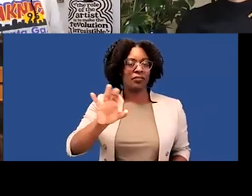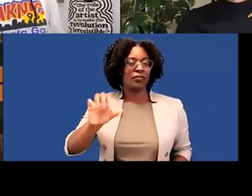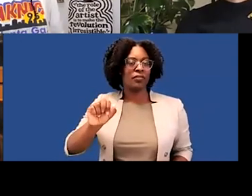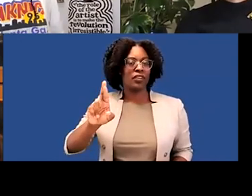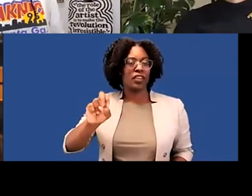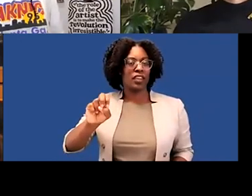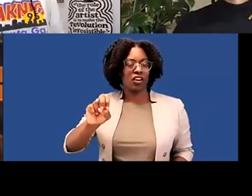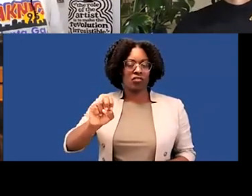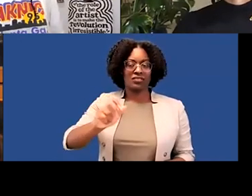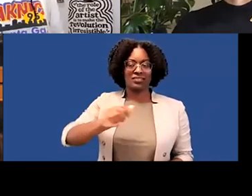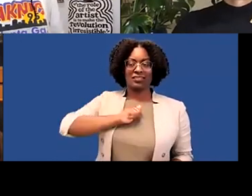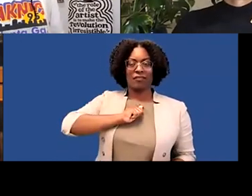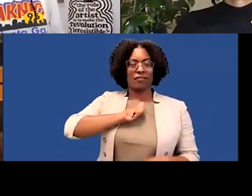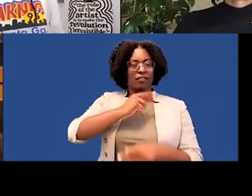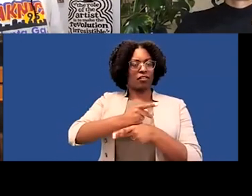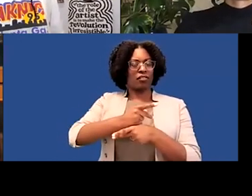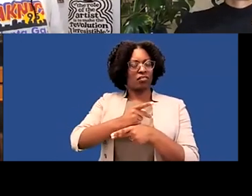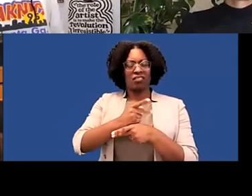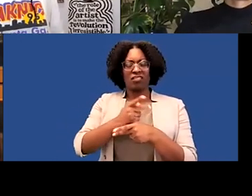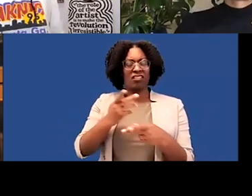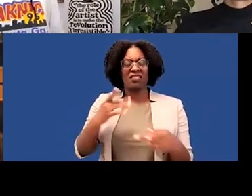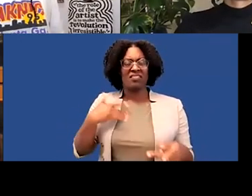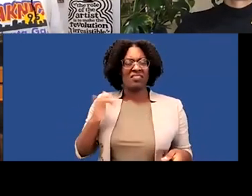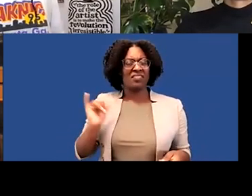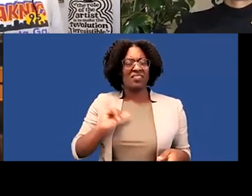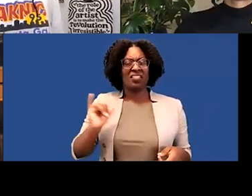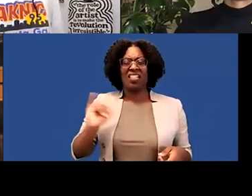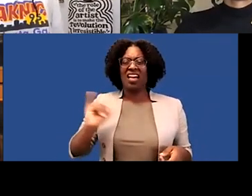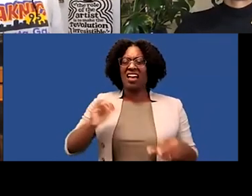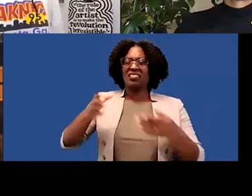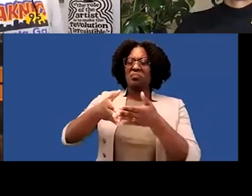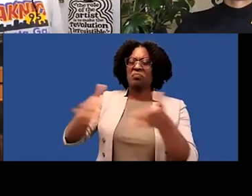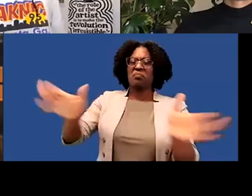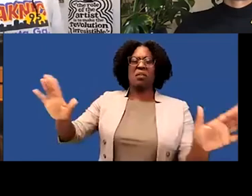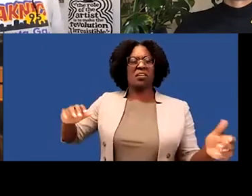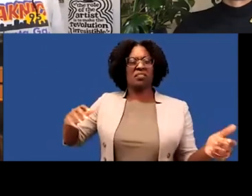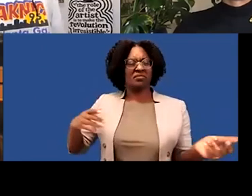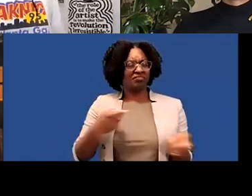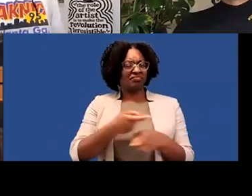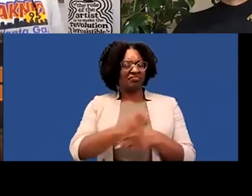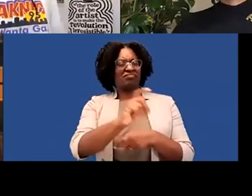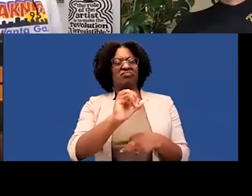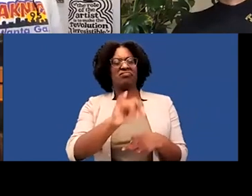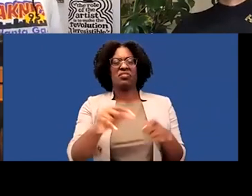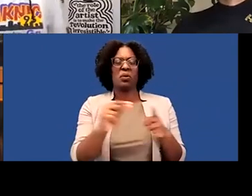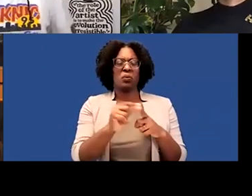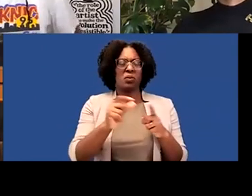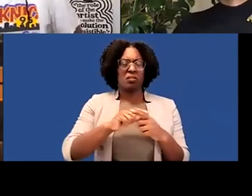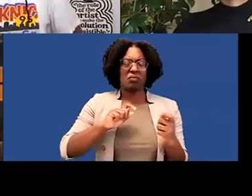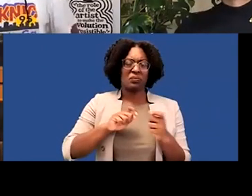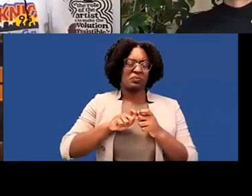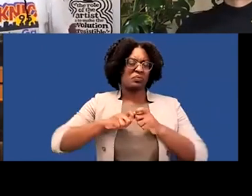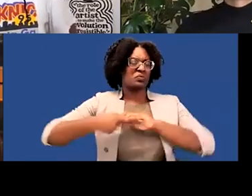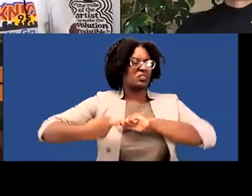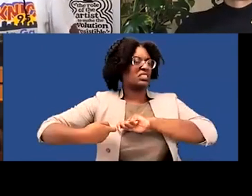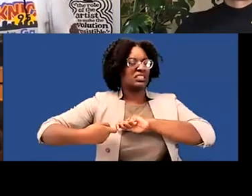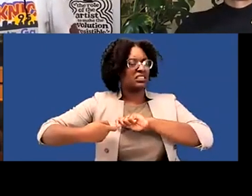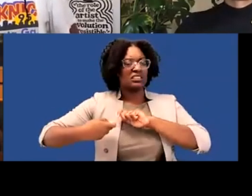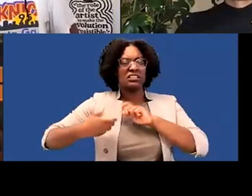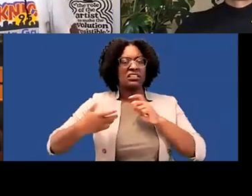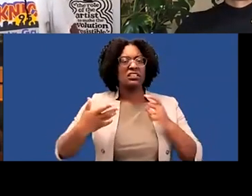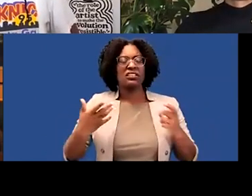know, mutated beyond its origin story. And when Audre Lorde first spoke those words, I mean, it really was about,